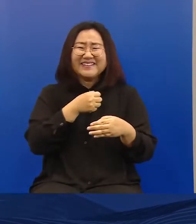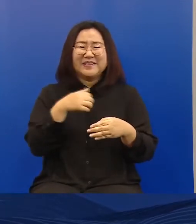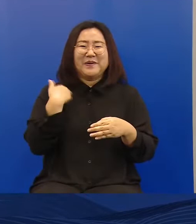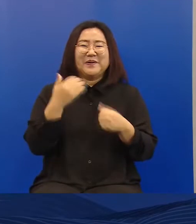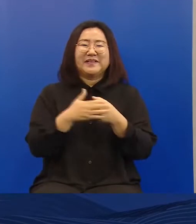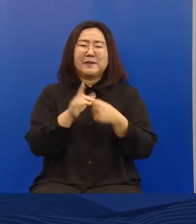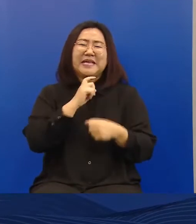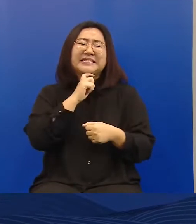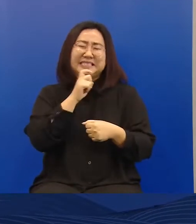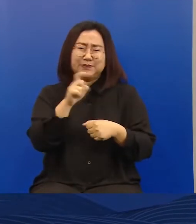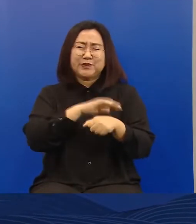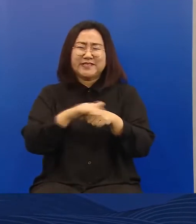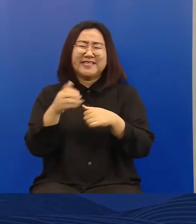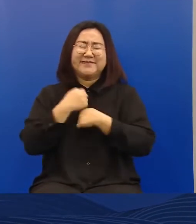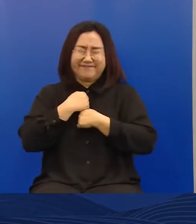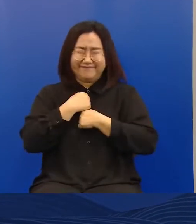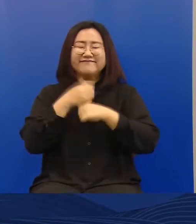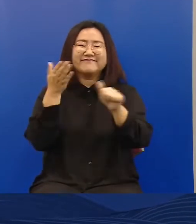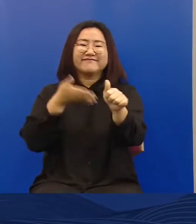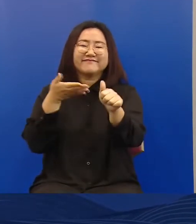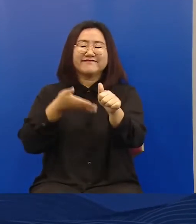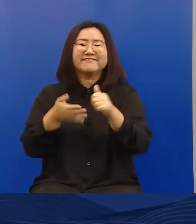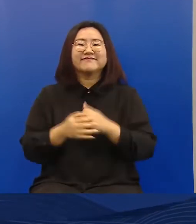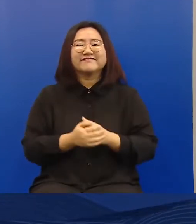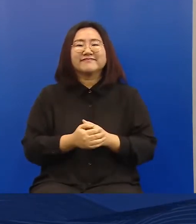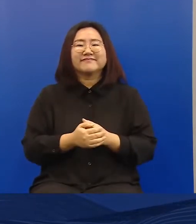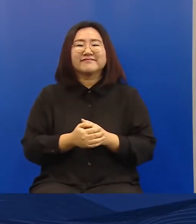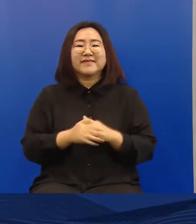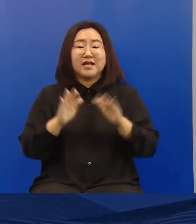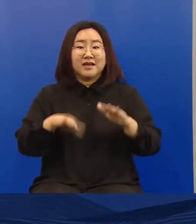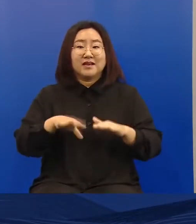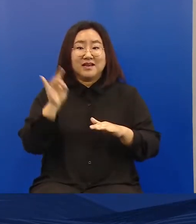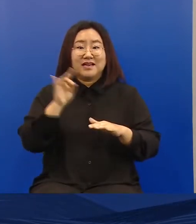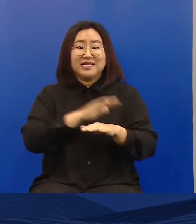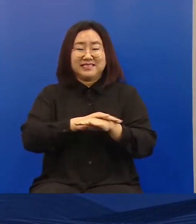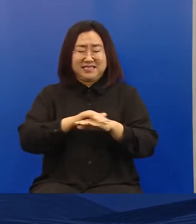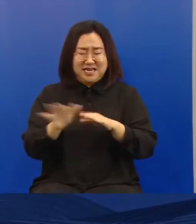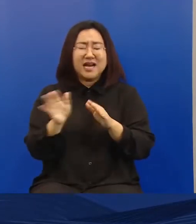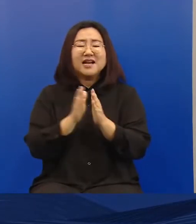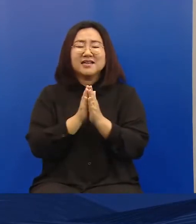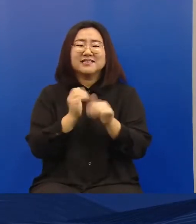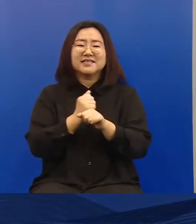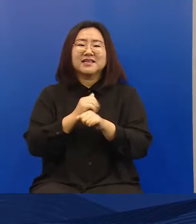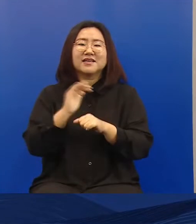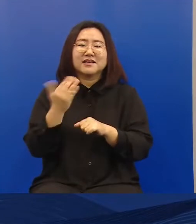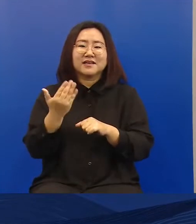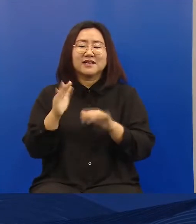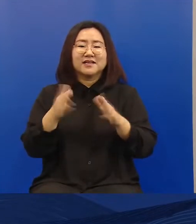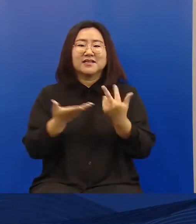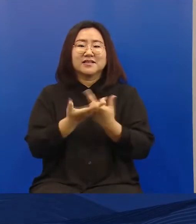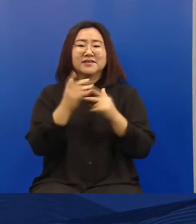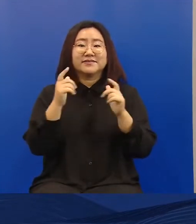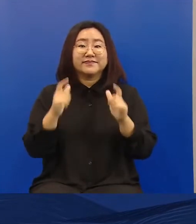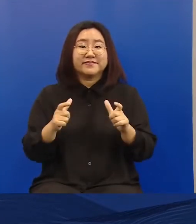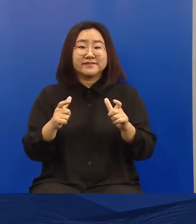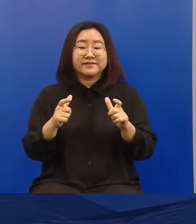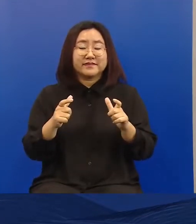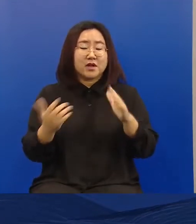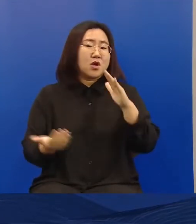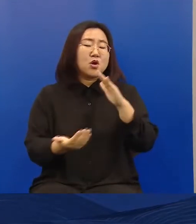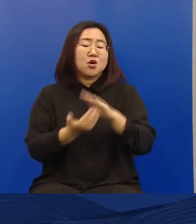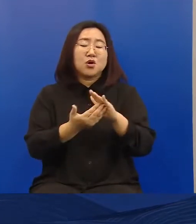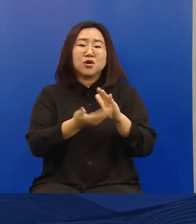just get rid of their microphone. So please stick with the 10 minutes time limit. That was a good